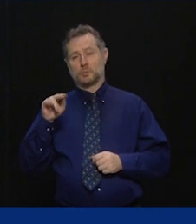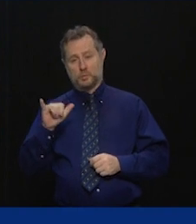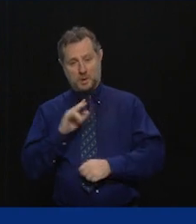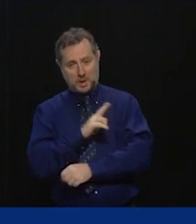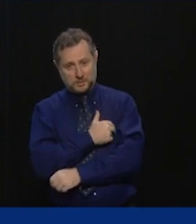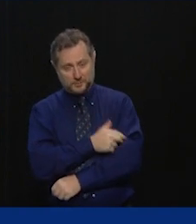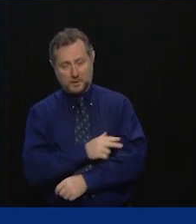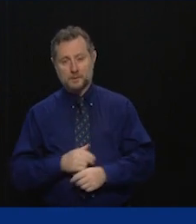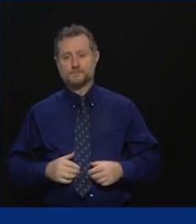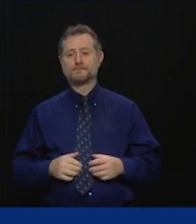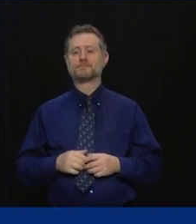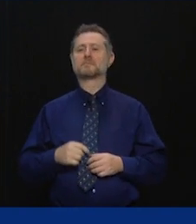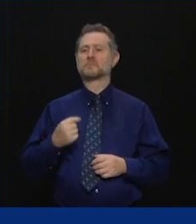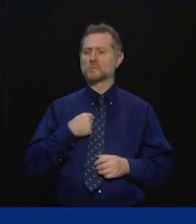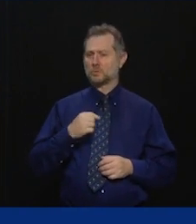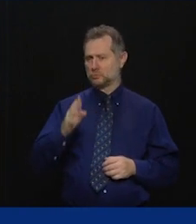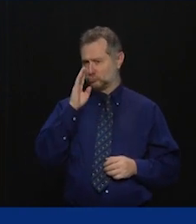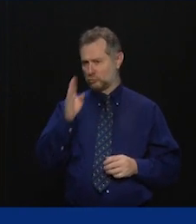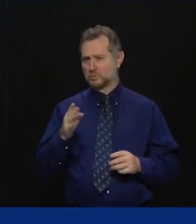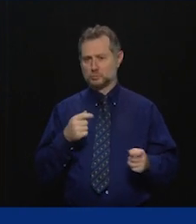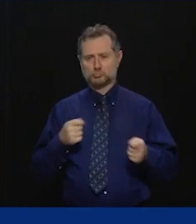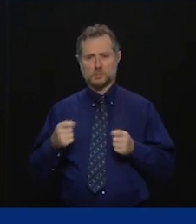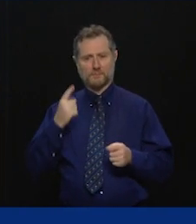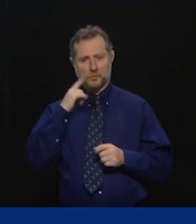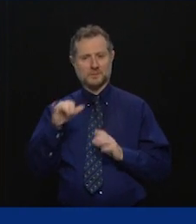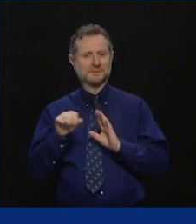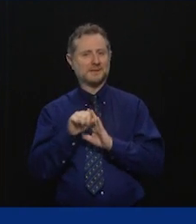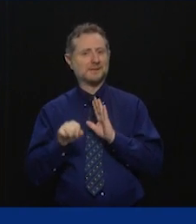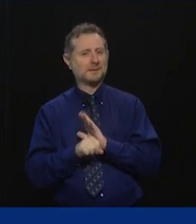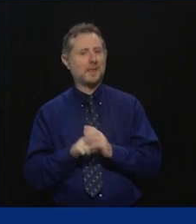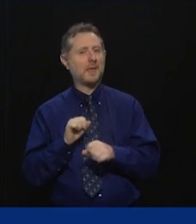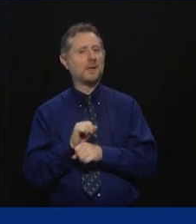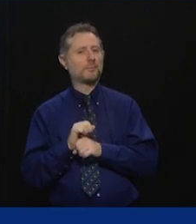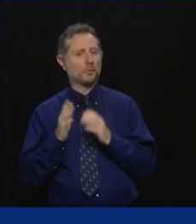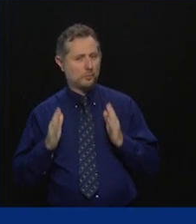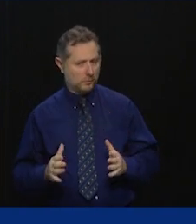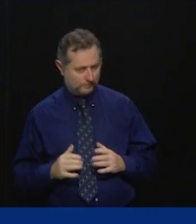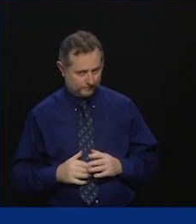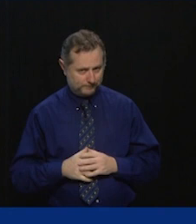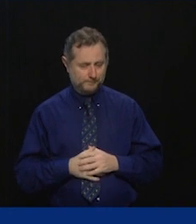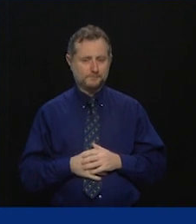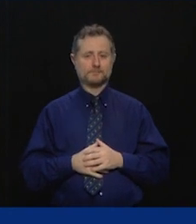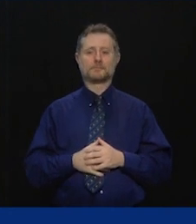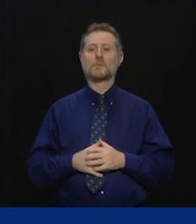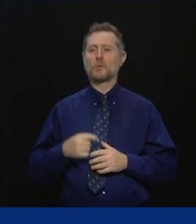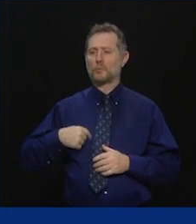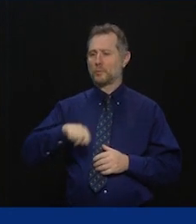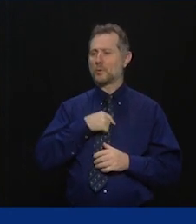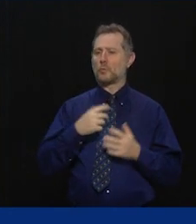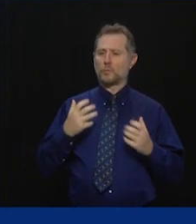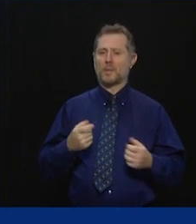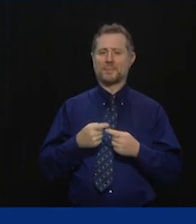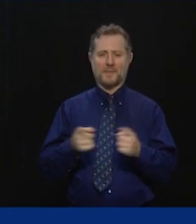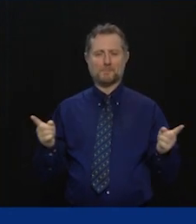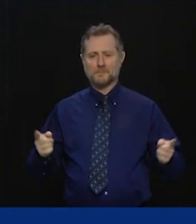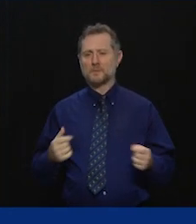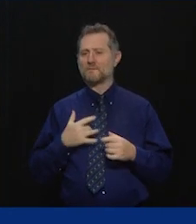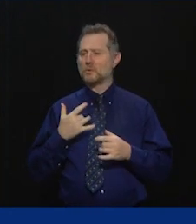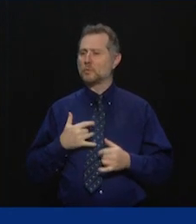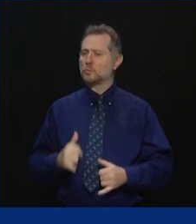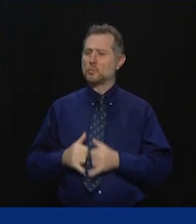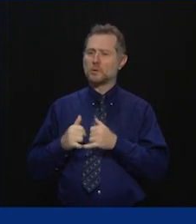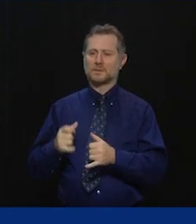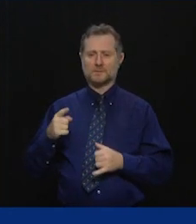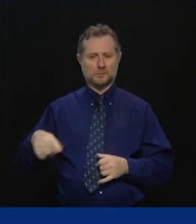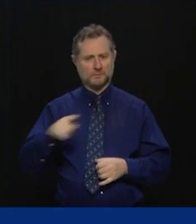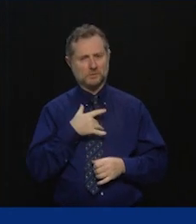direct control over as state workers. And we want to make sure that we're rewarding them for the stress and challenges they were